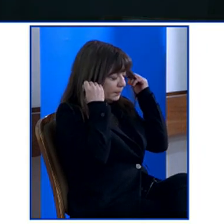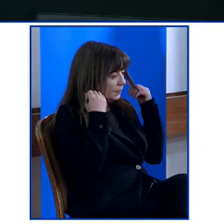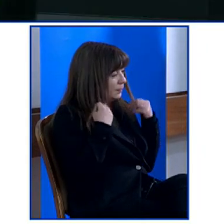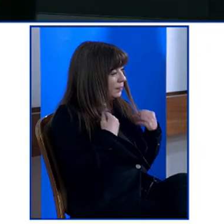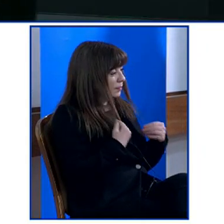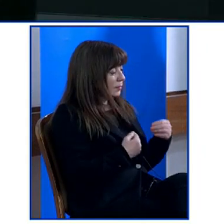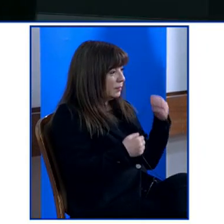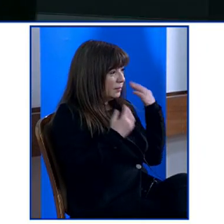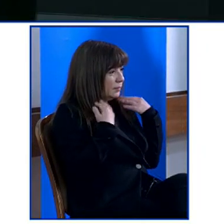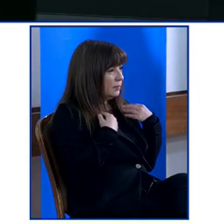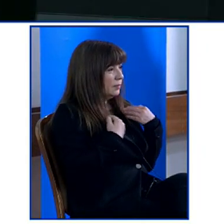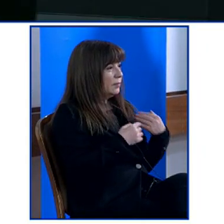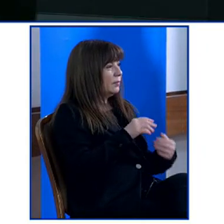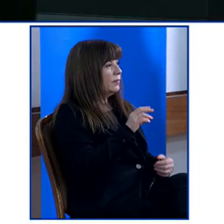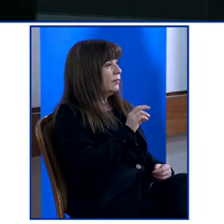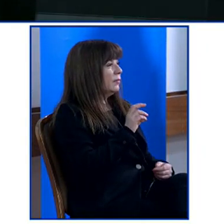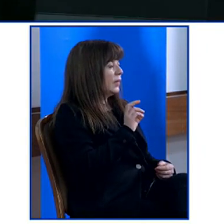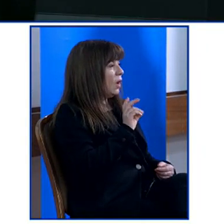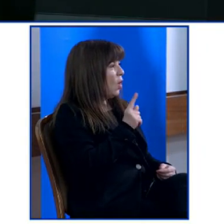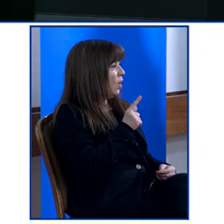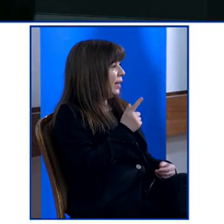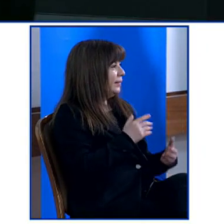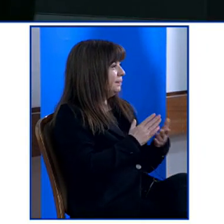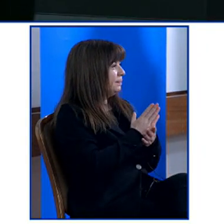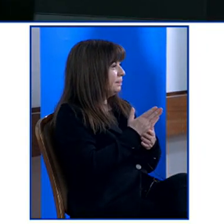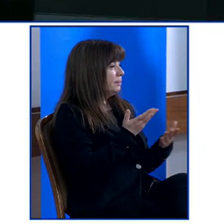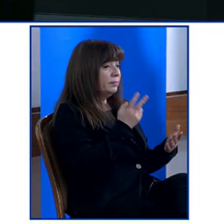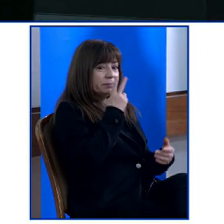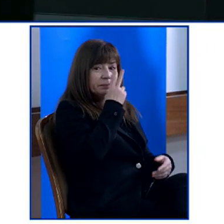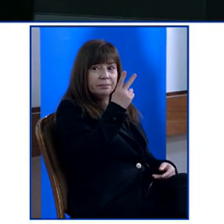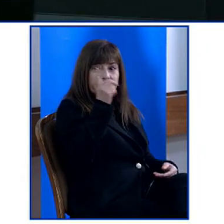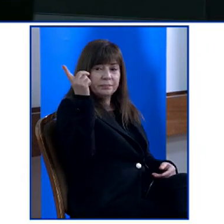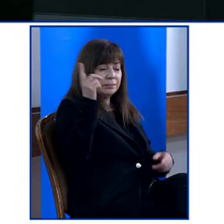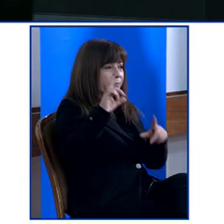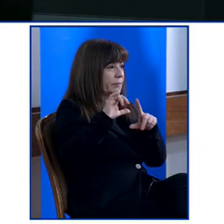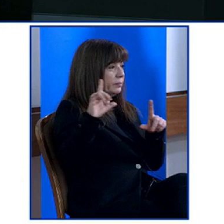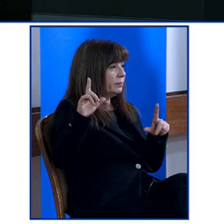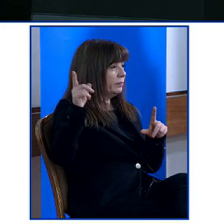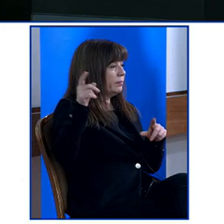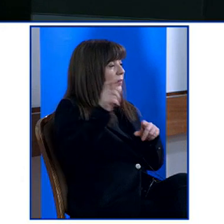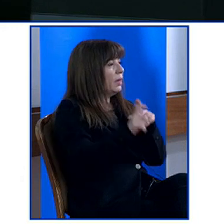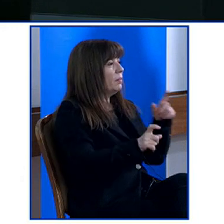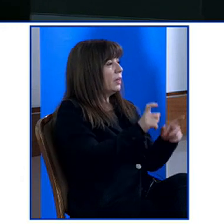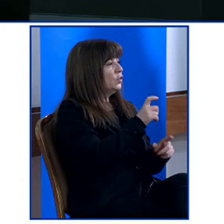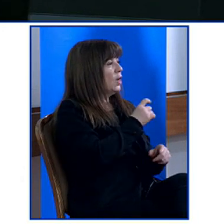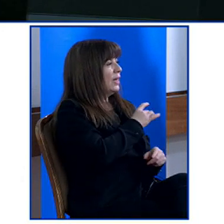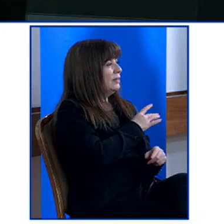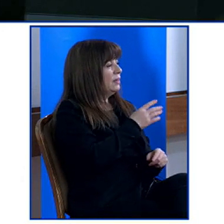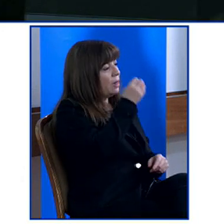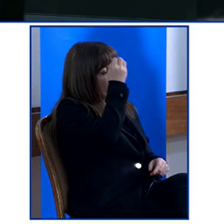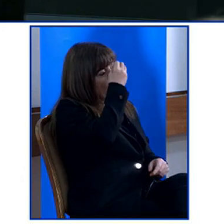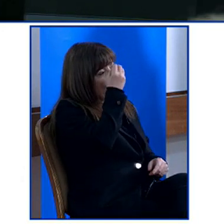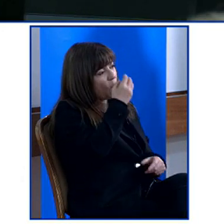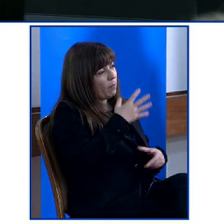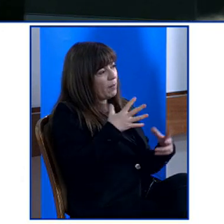Good. Okay. So, as you can see from this slide, people in Chile worry a lot about climate